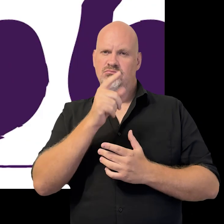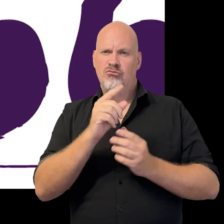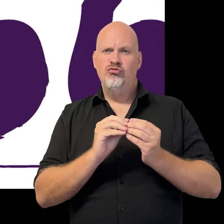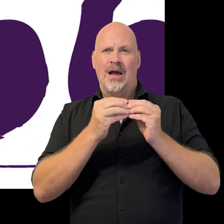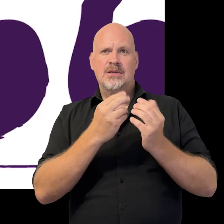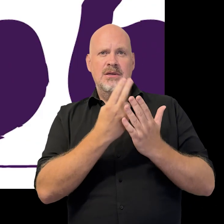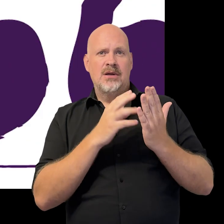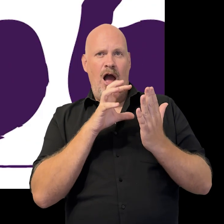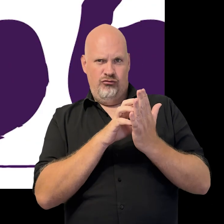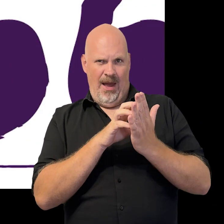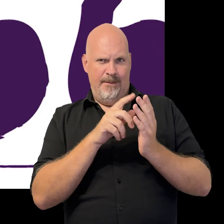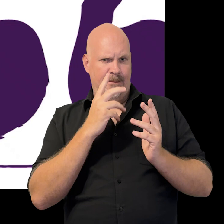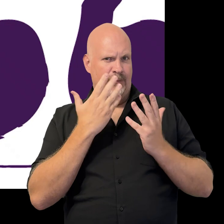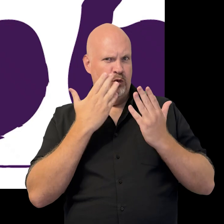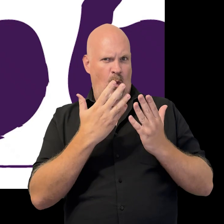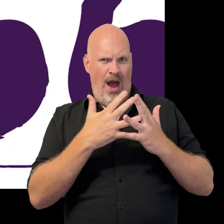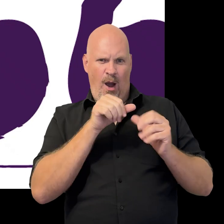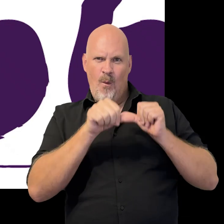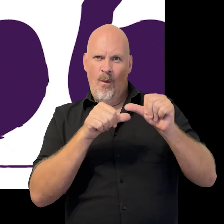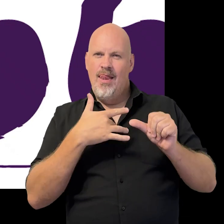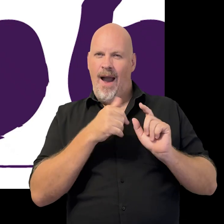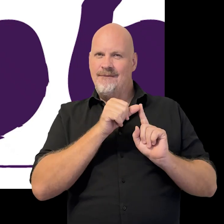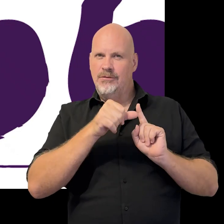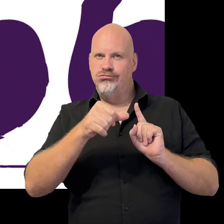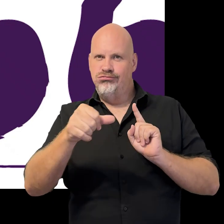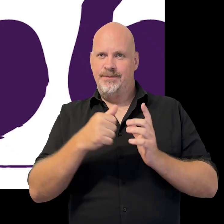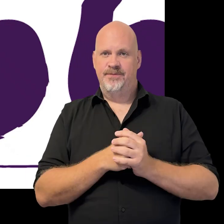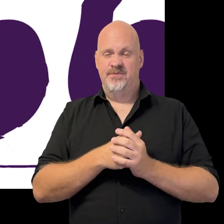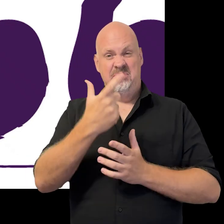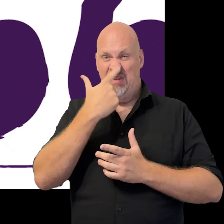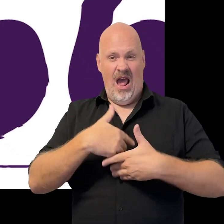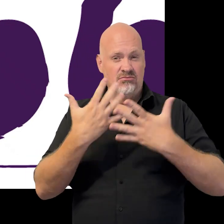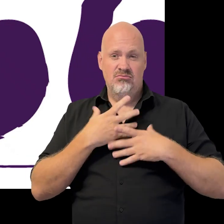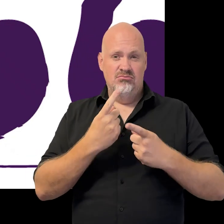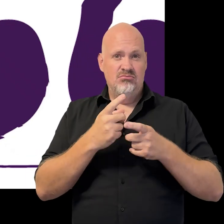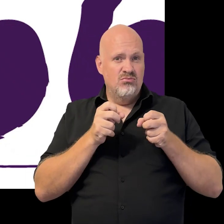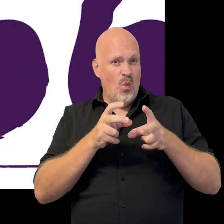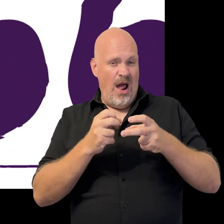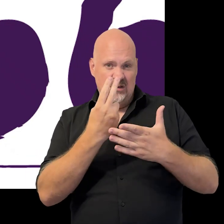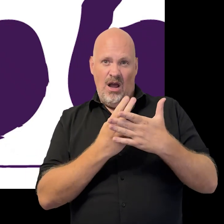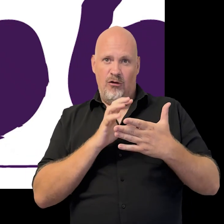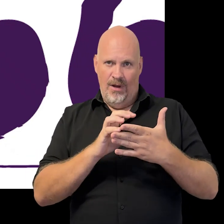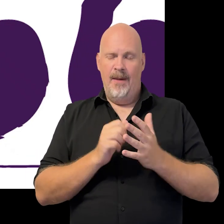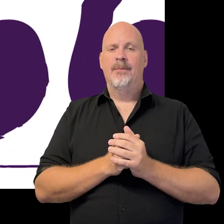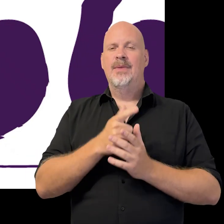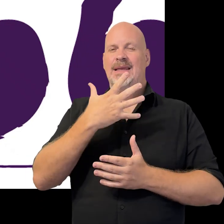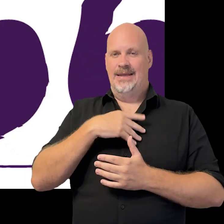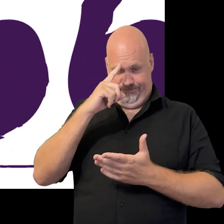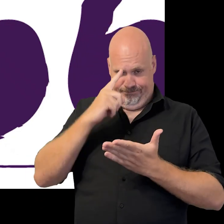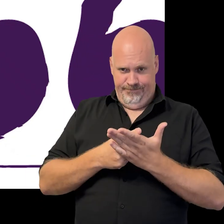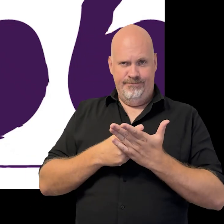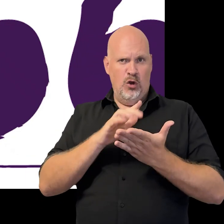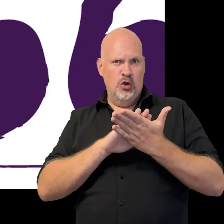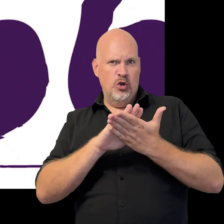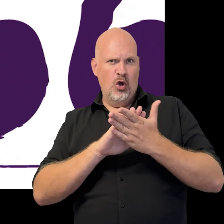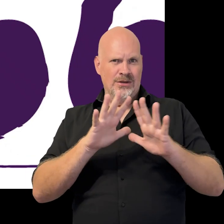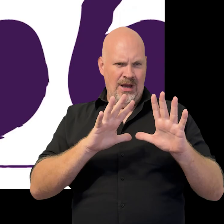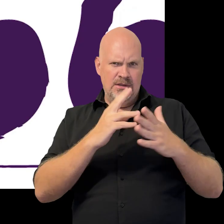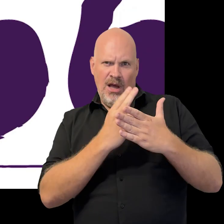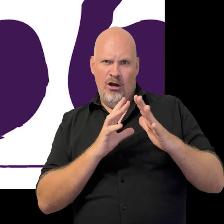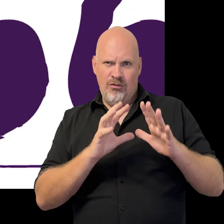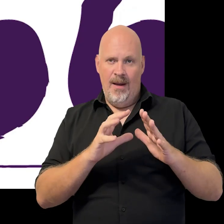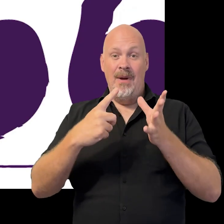So how this unit is assessed then is by you need to write a 4,000-word research report in which you're going